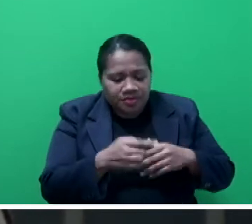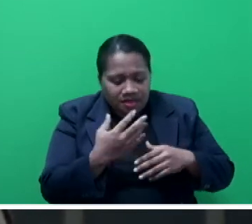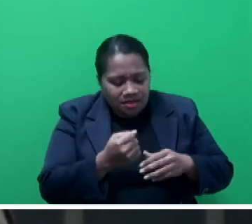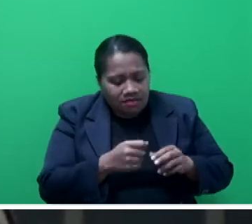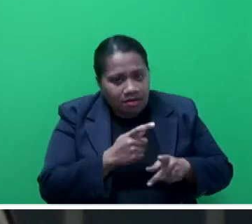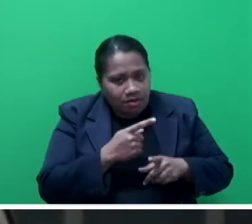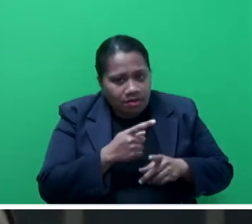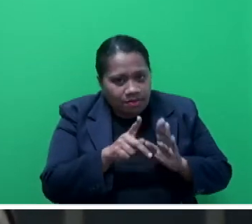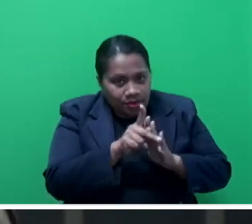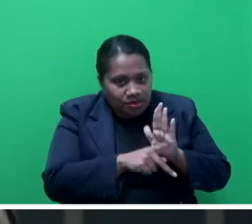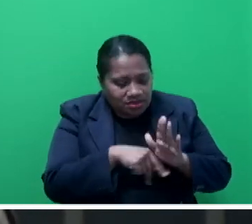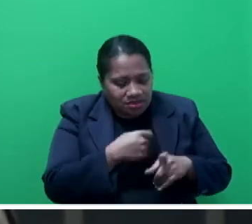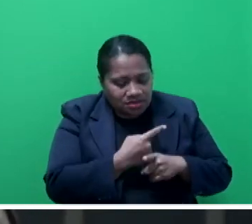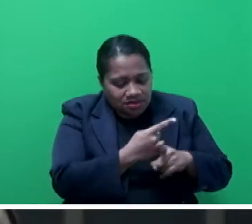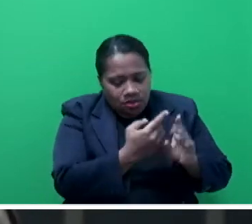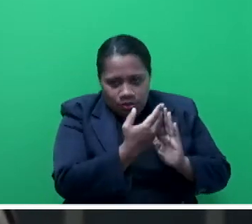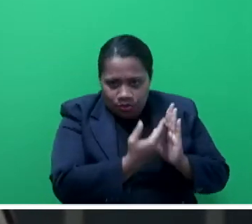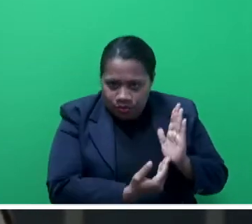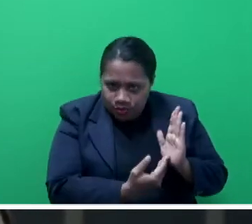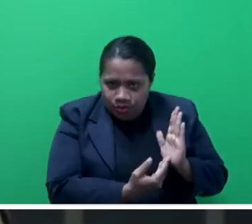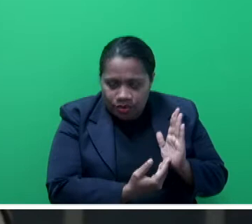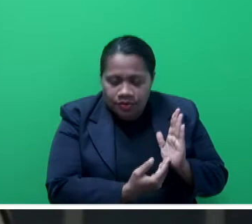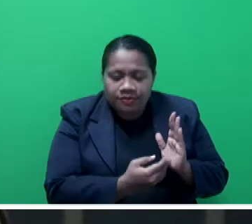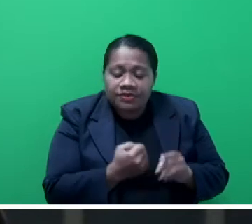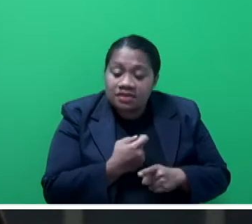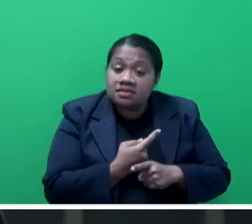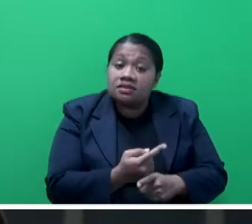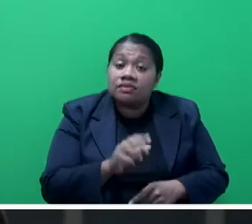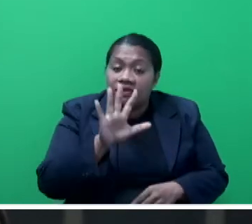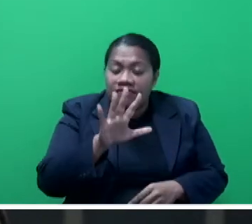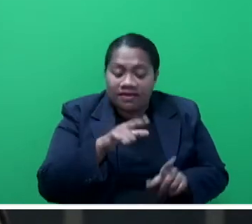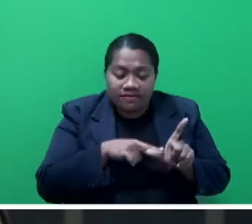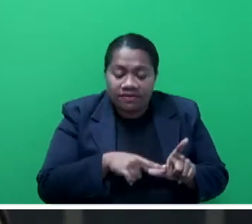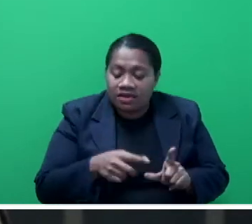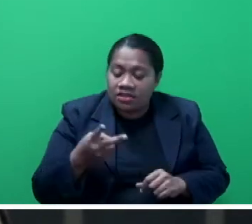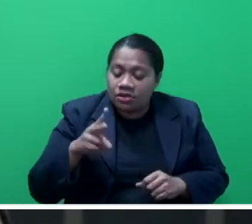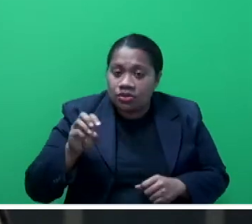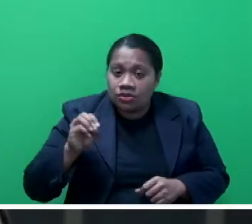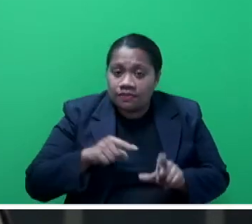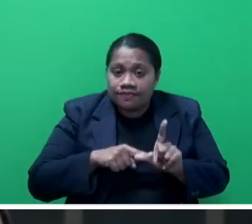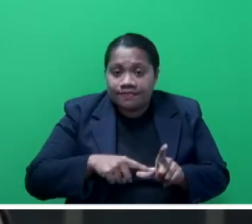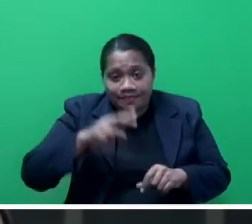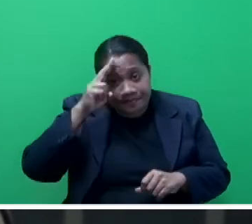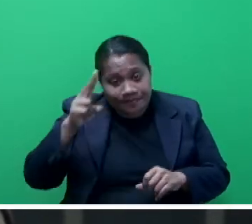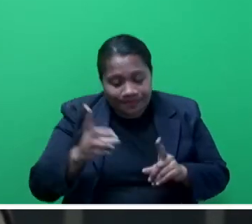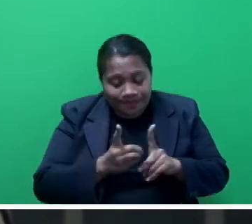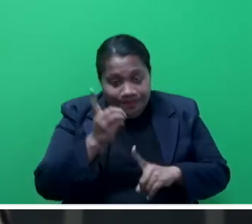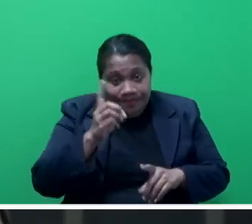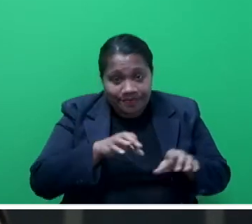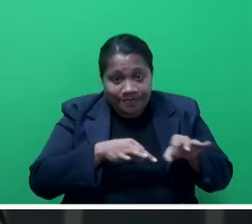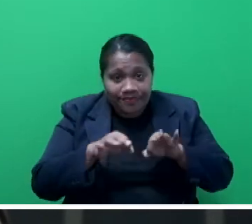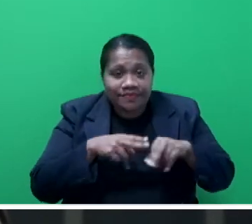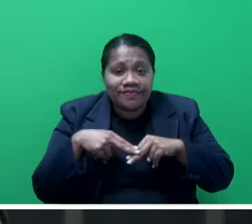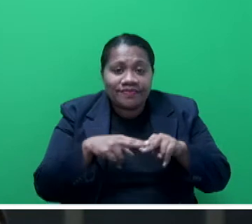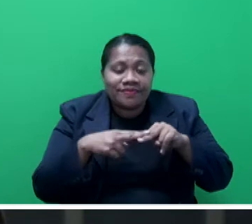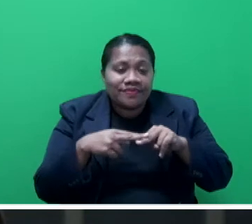the Minister for Infrastructure, and it is also guided by its 5-year and 20-year National Development Plans for Fiji, the Water Authority